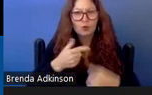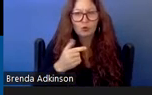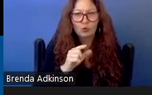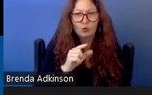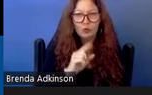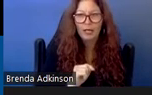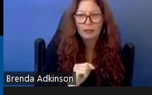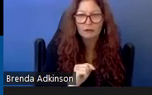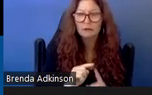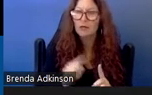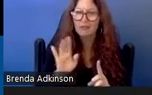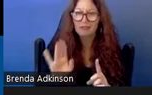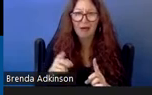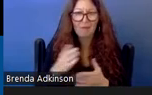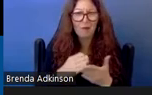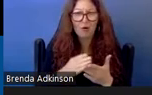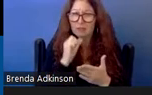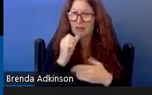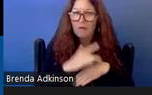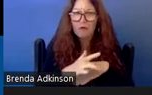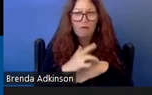summer.